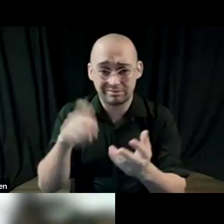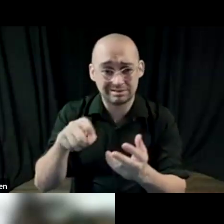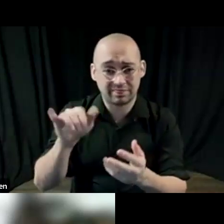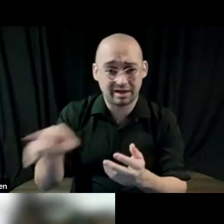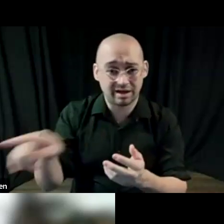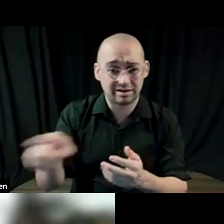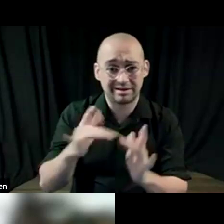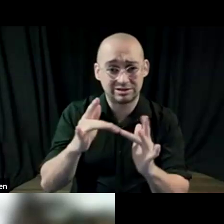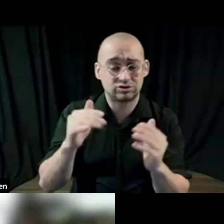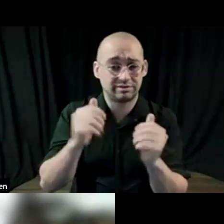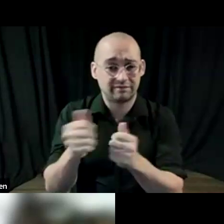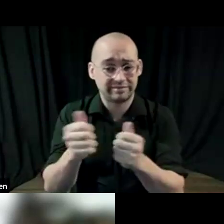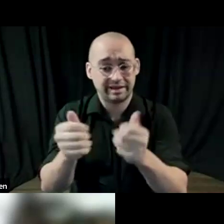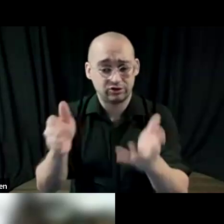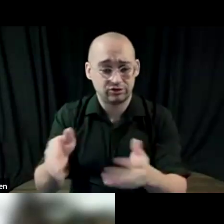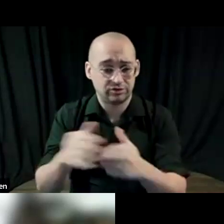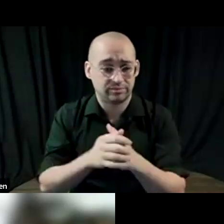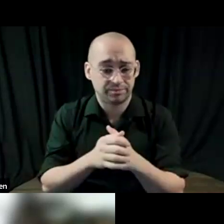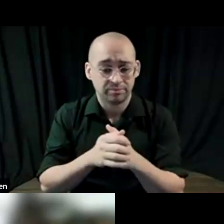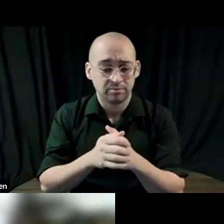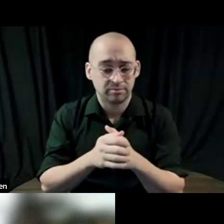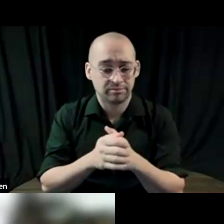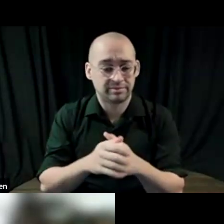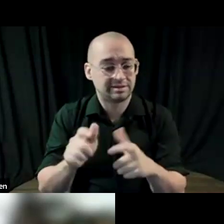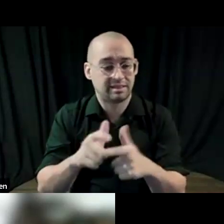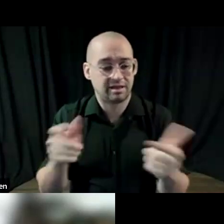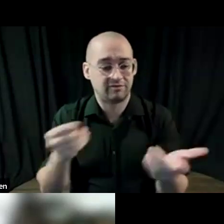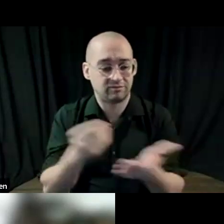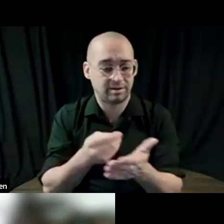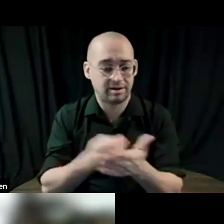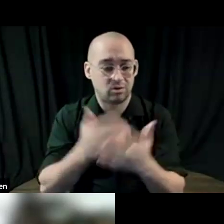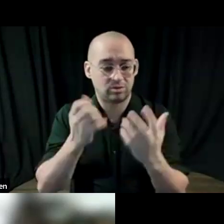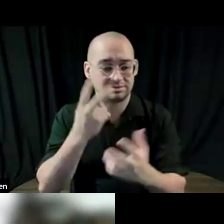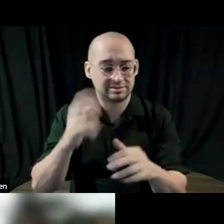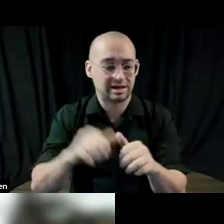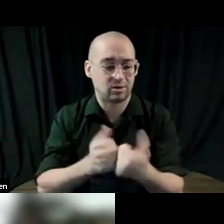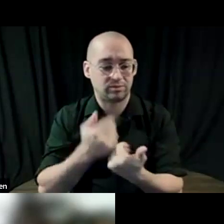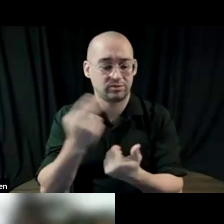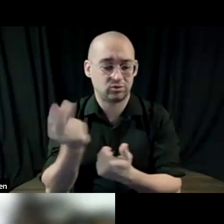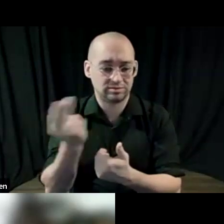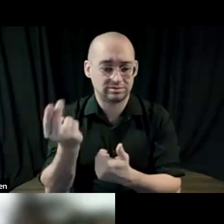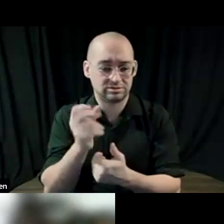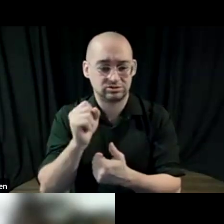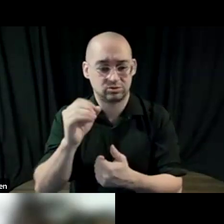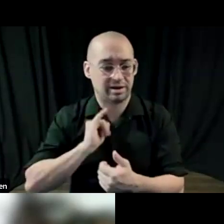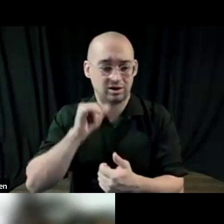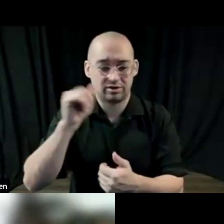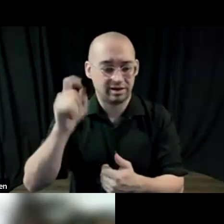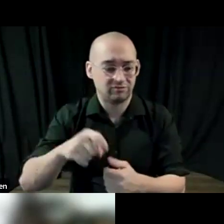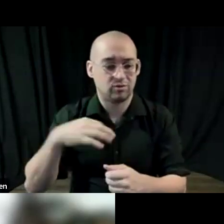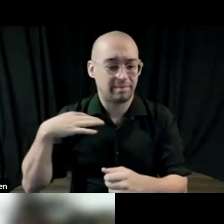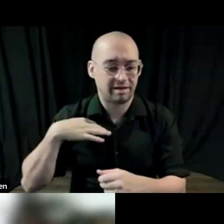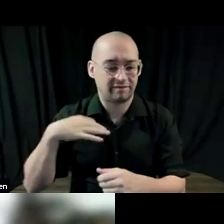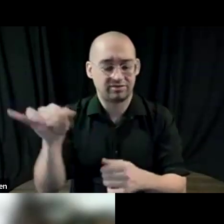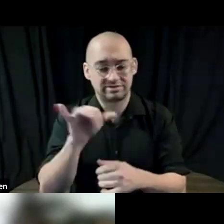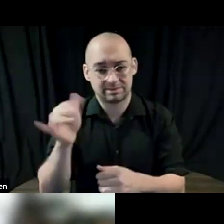my example. I'm just saying, it's a lot of money and I want to see how it's being used. And so I don't have to apply for the same stuff.